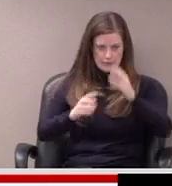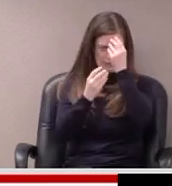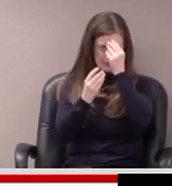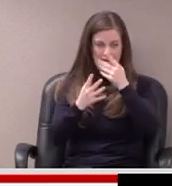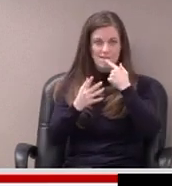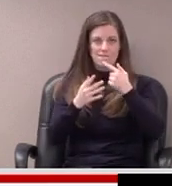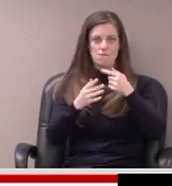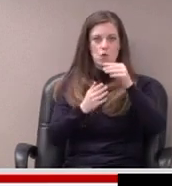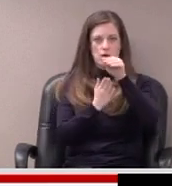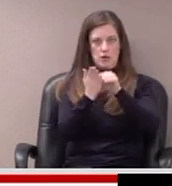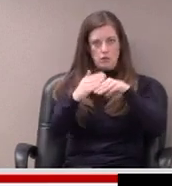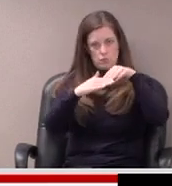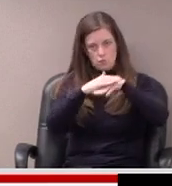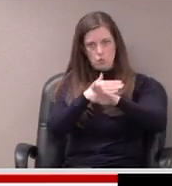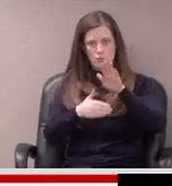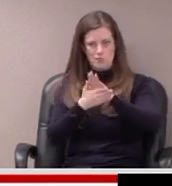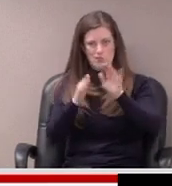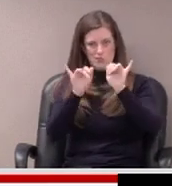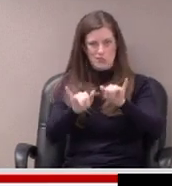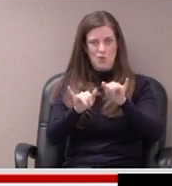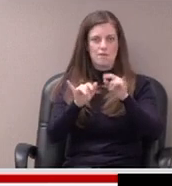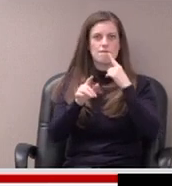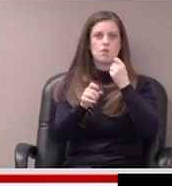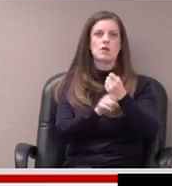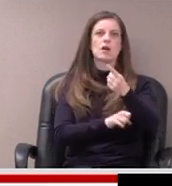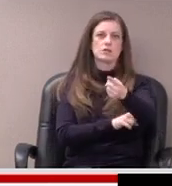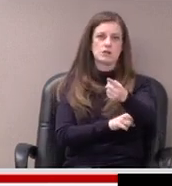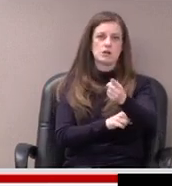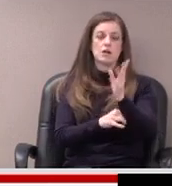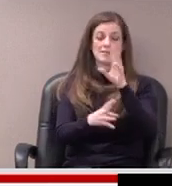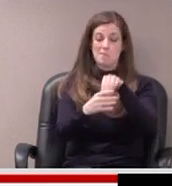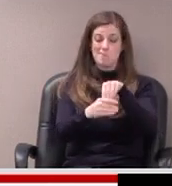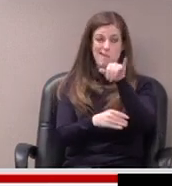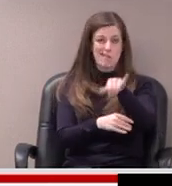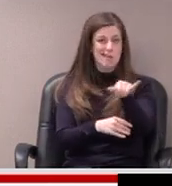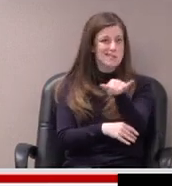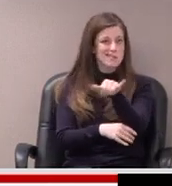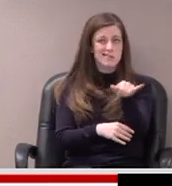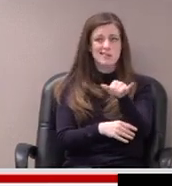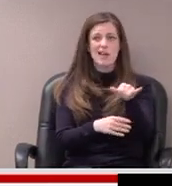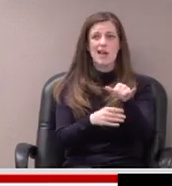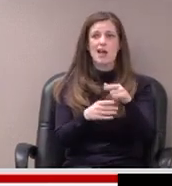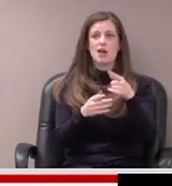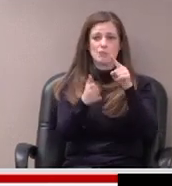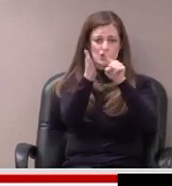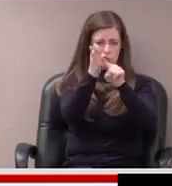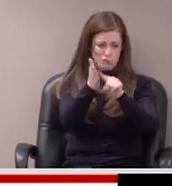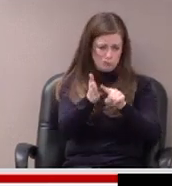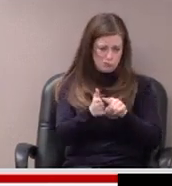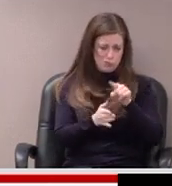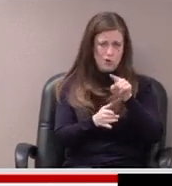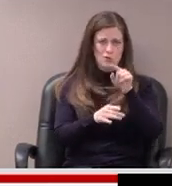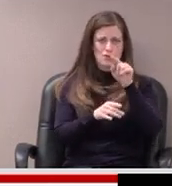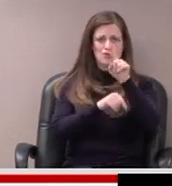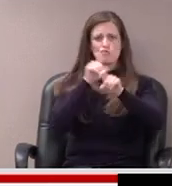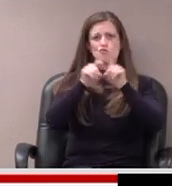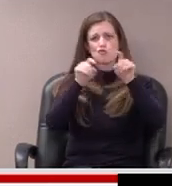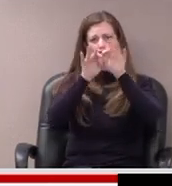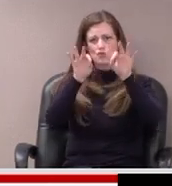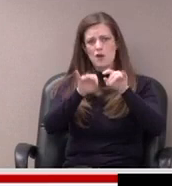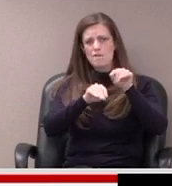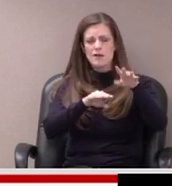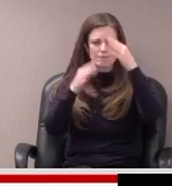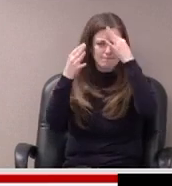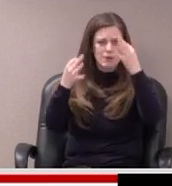year. As part of that, we do room usage surveys to determine optimal capacities for